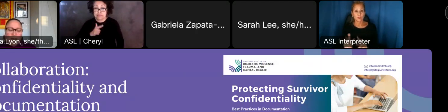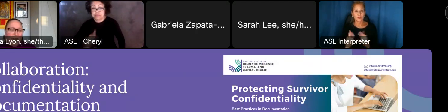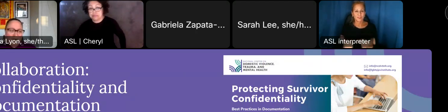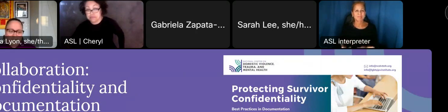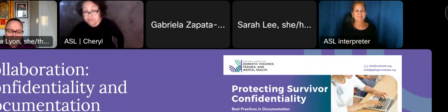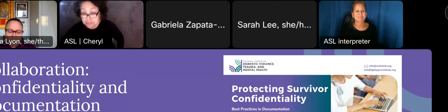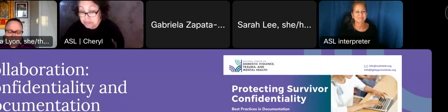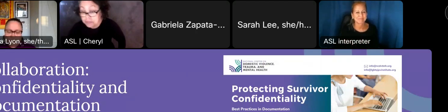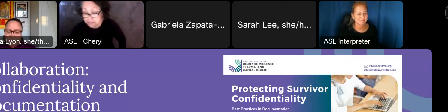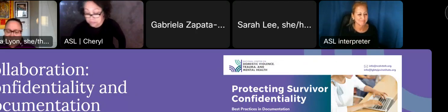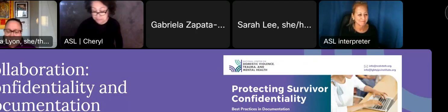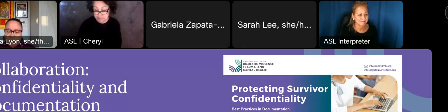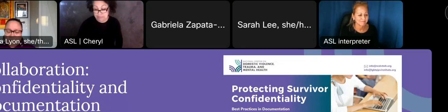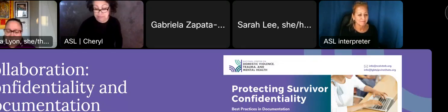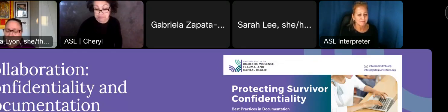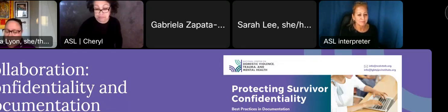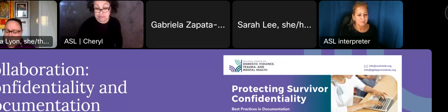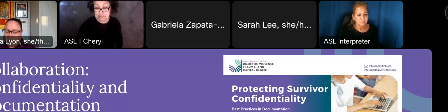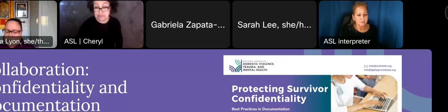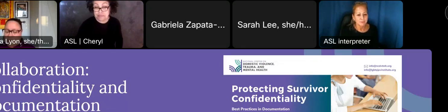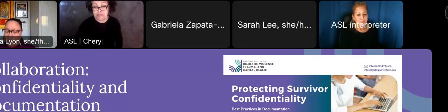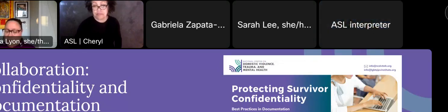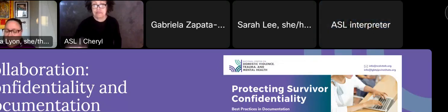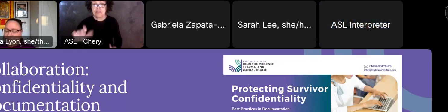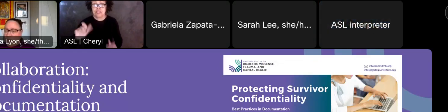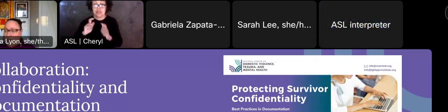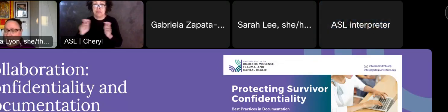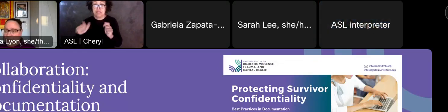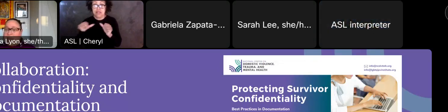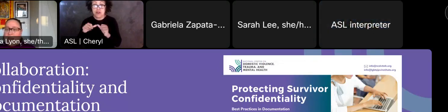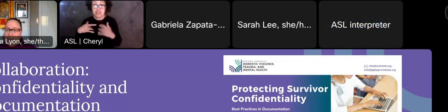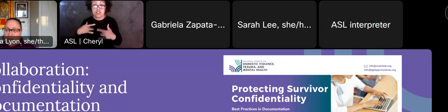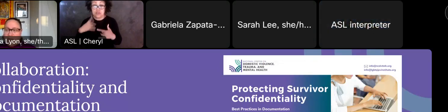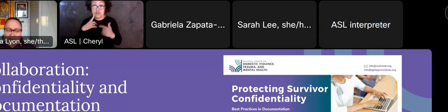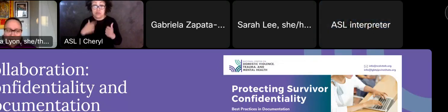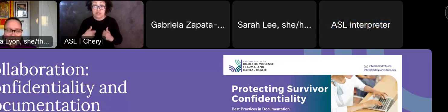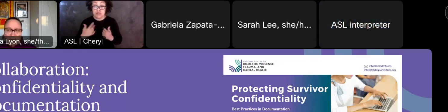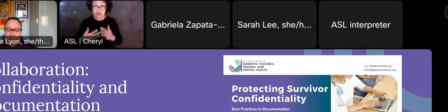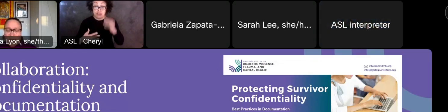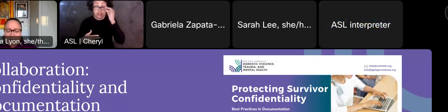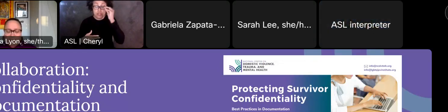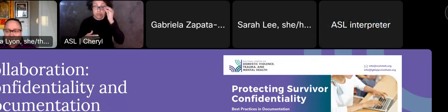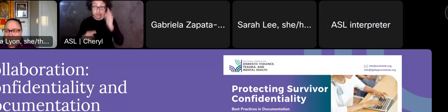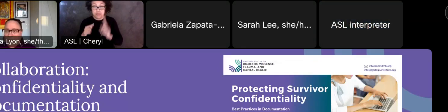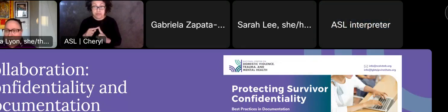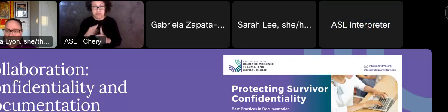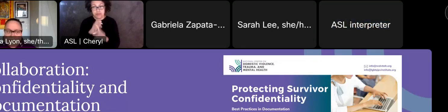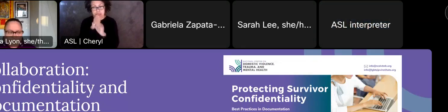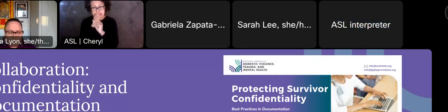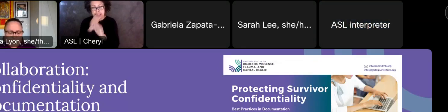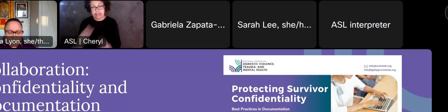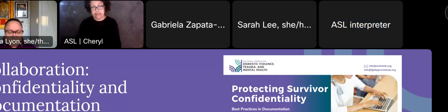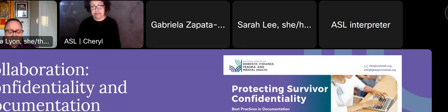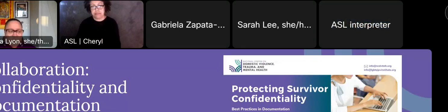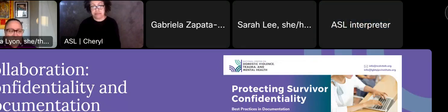Another big area of concern for survivors seeking mental health or substance use services is confidentiality. I'm sure many of you would